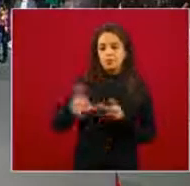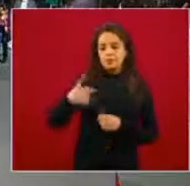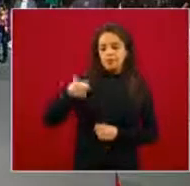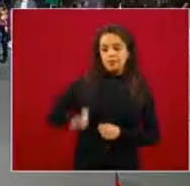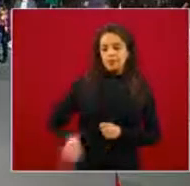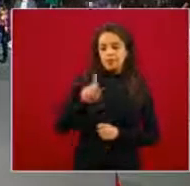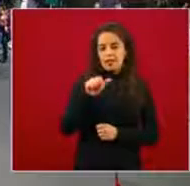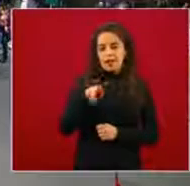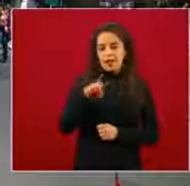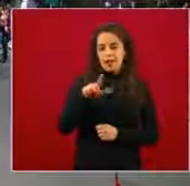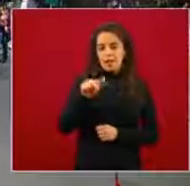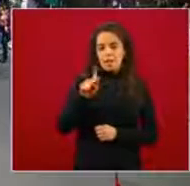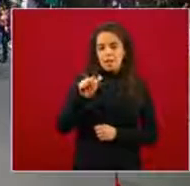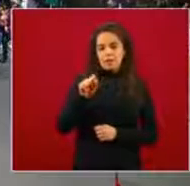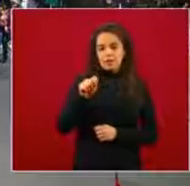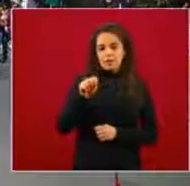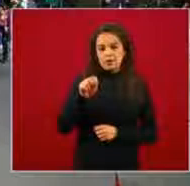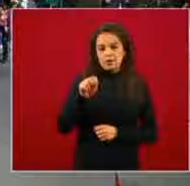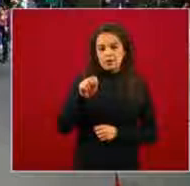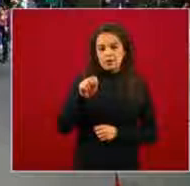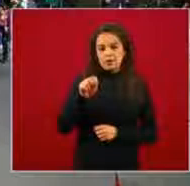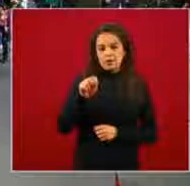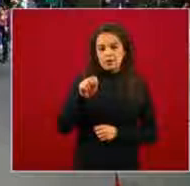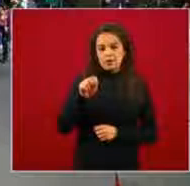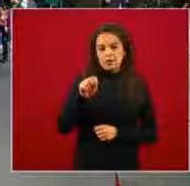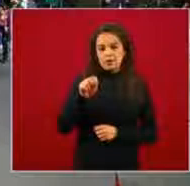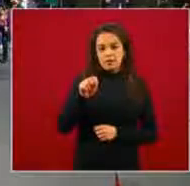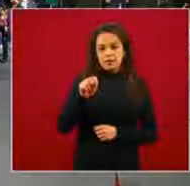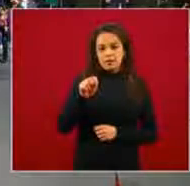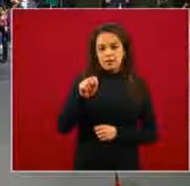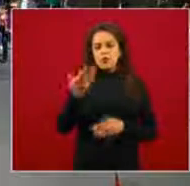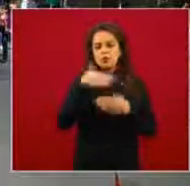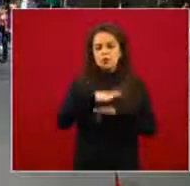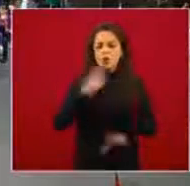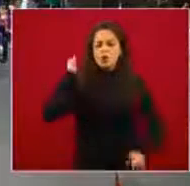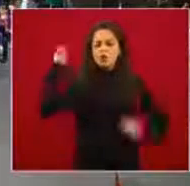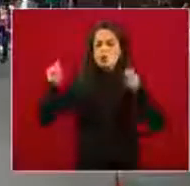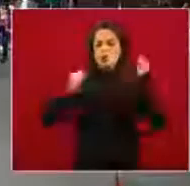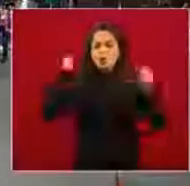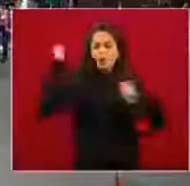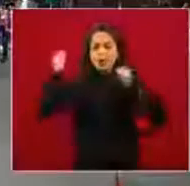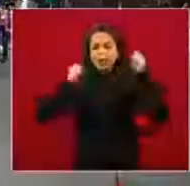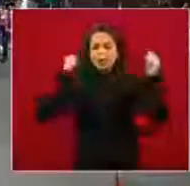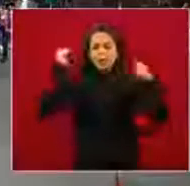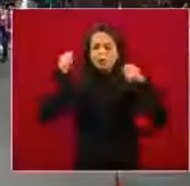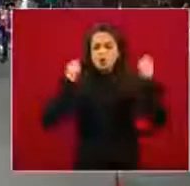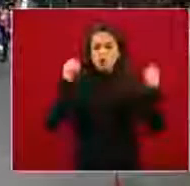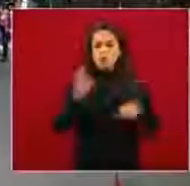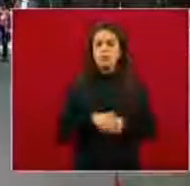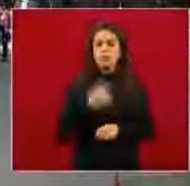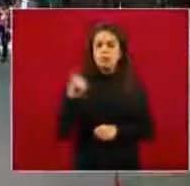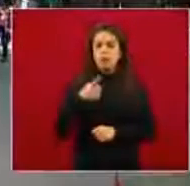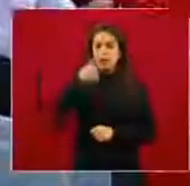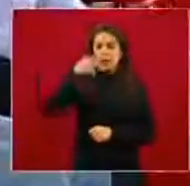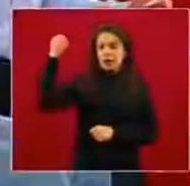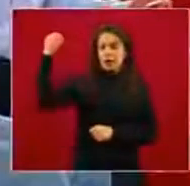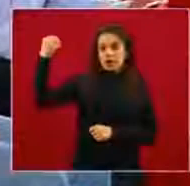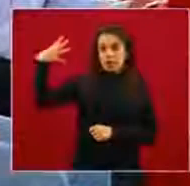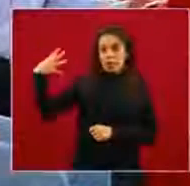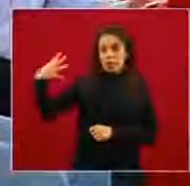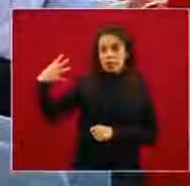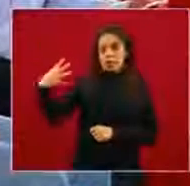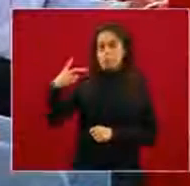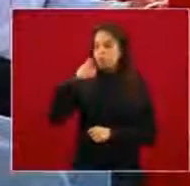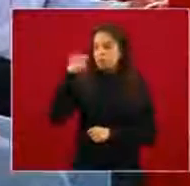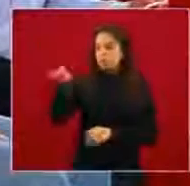Thank you, Daniela Pastrana from Pie Plágina. I have two questions. One is about tourism, because